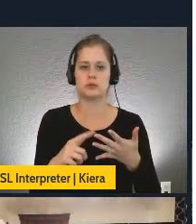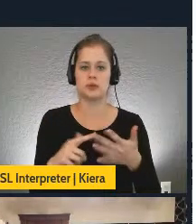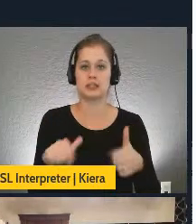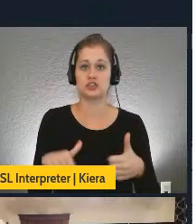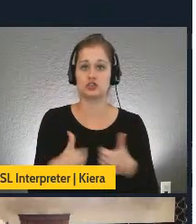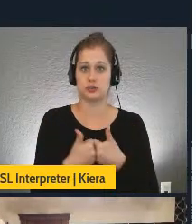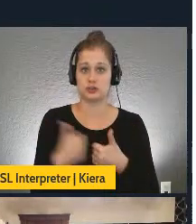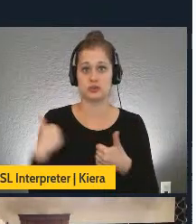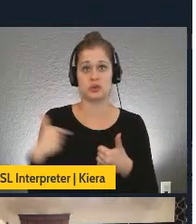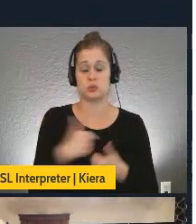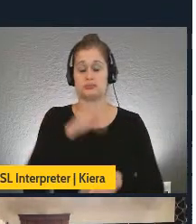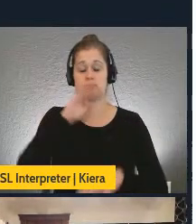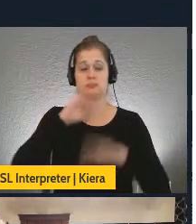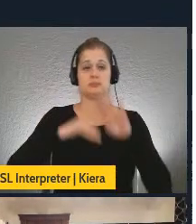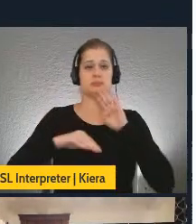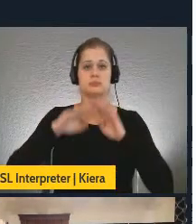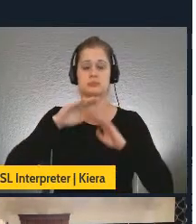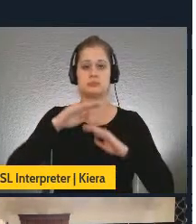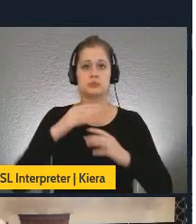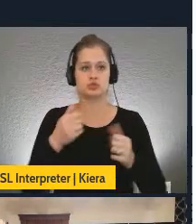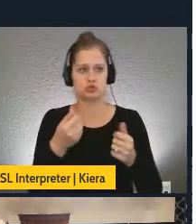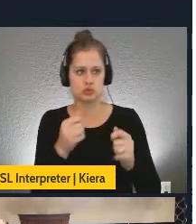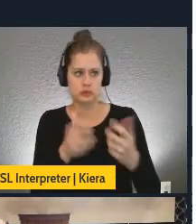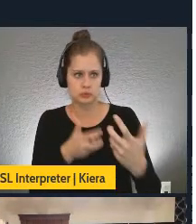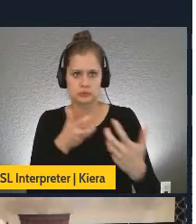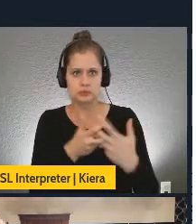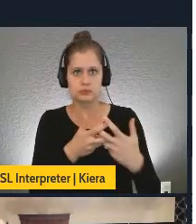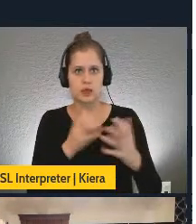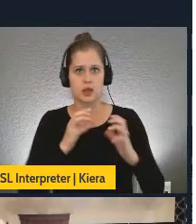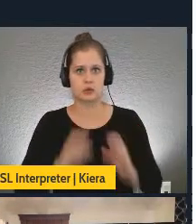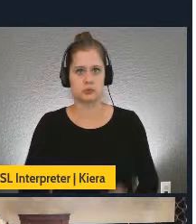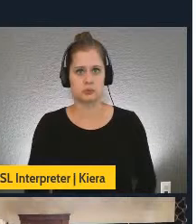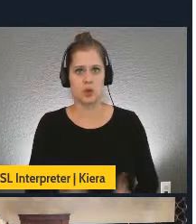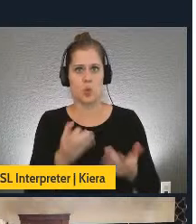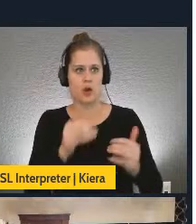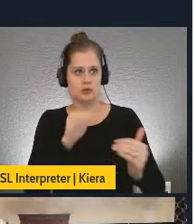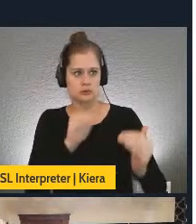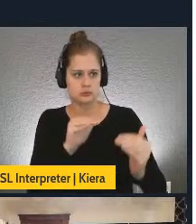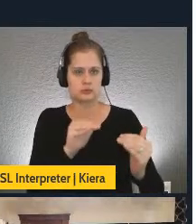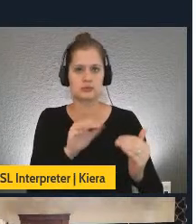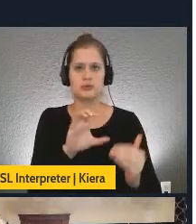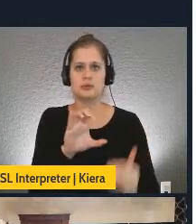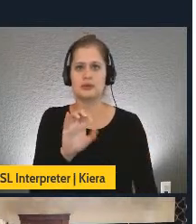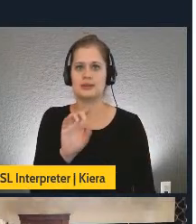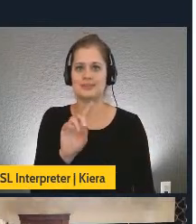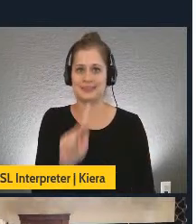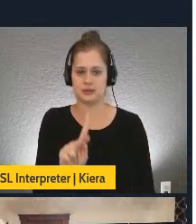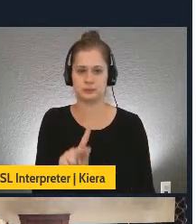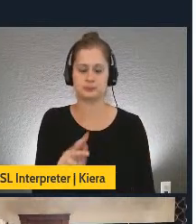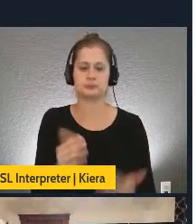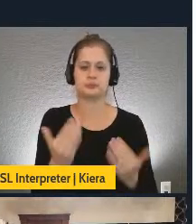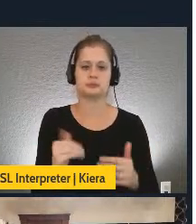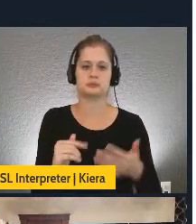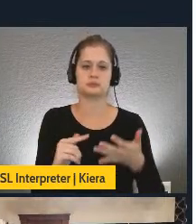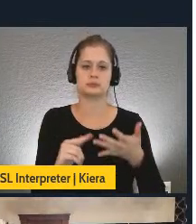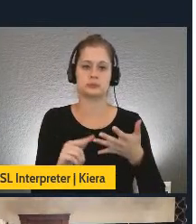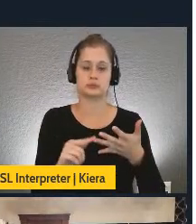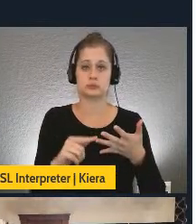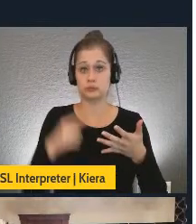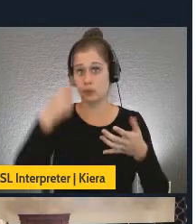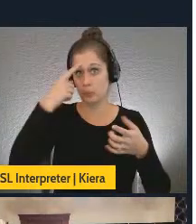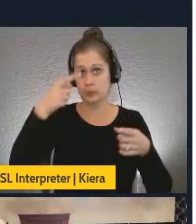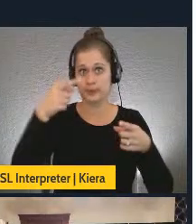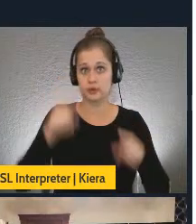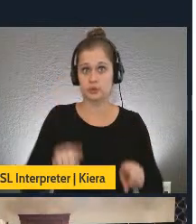faced, meeting the customer where we were at and wanting to leverage CDK. And then ultimately what we agreed upon was a